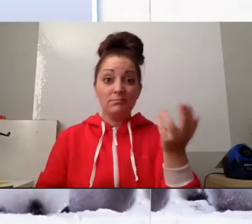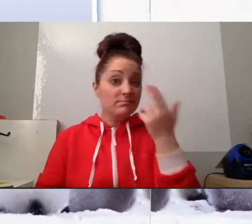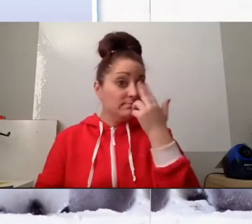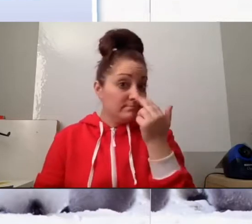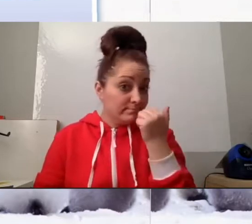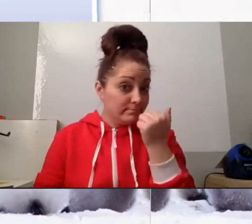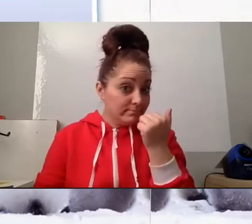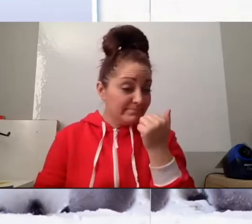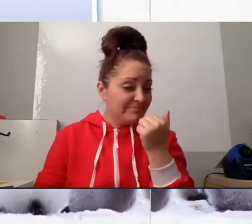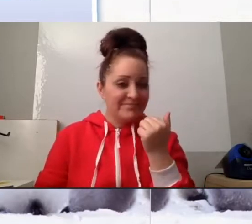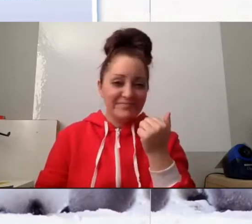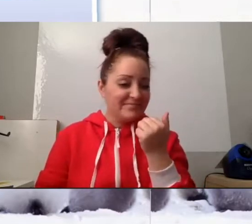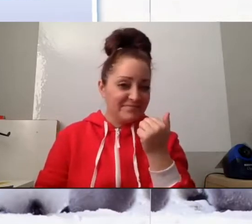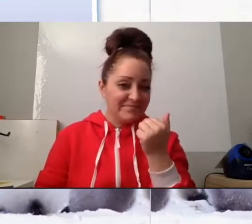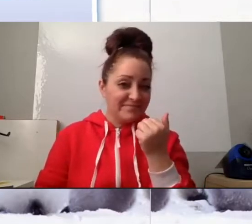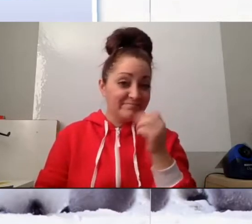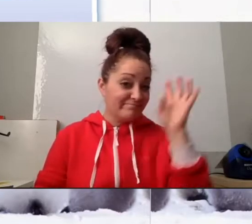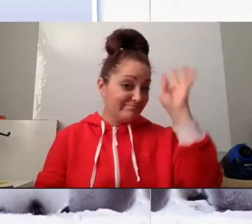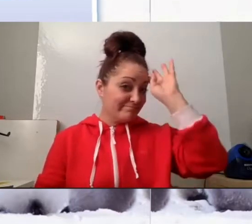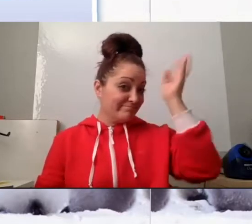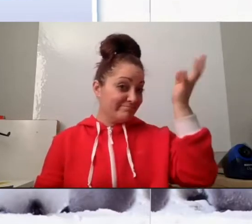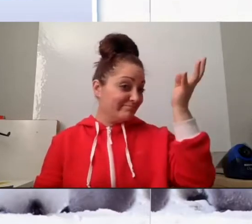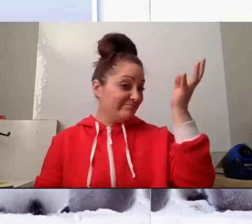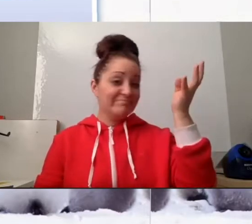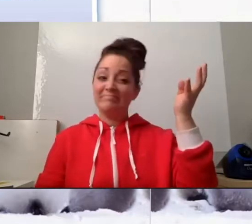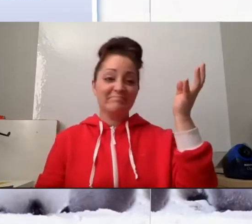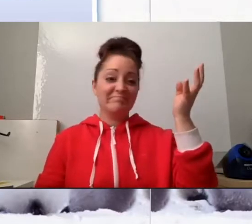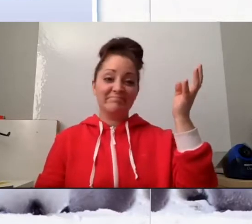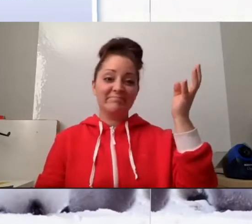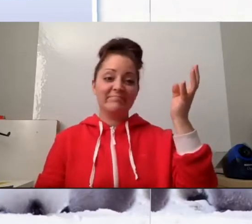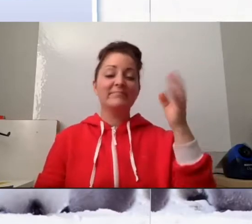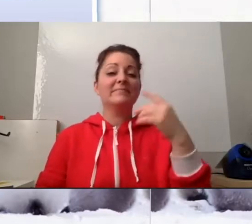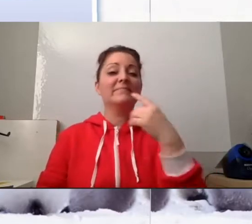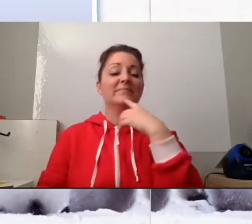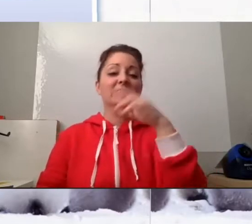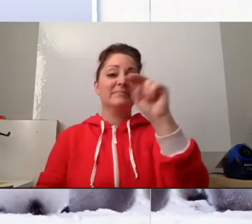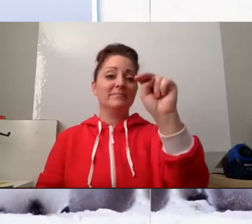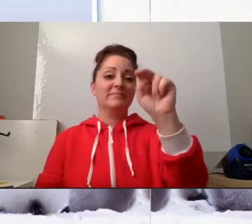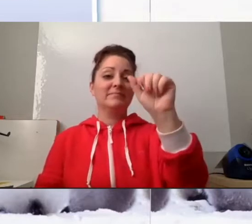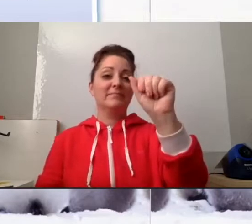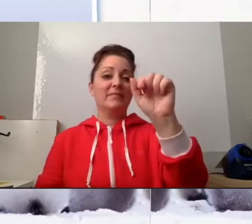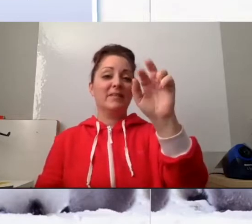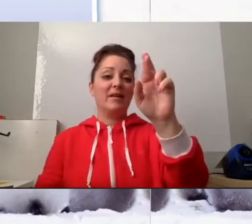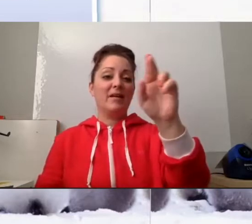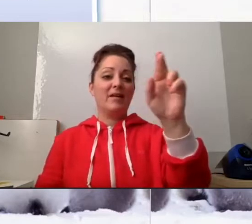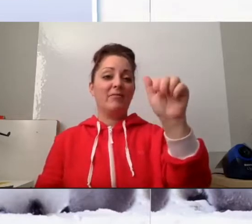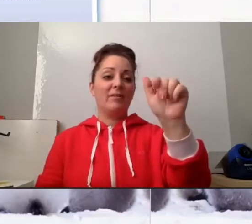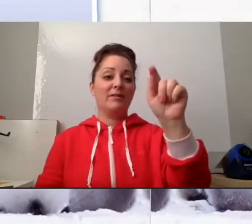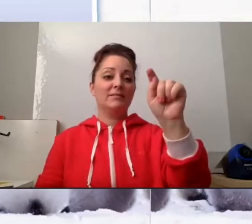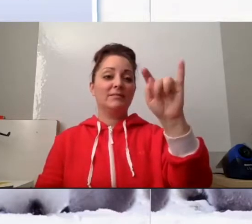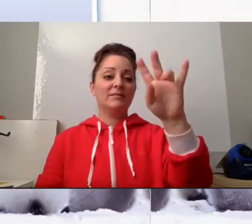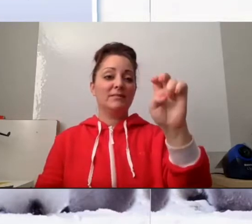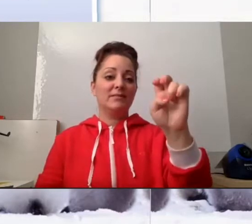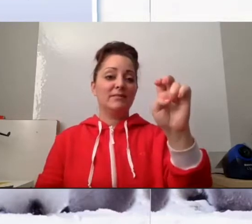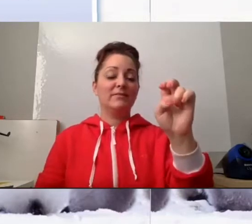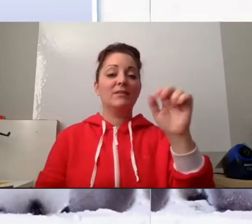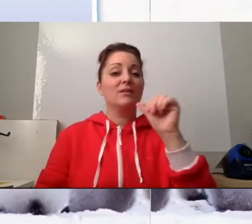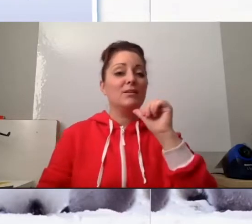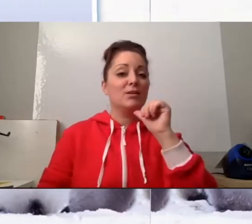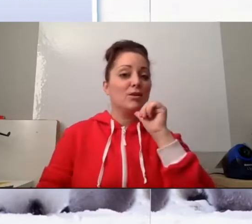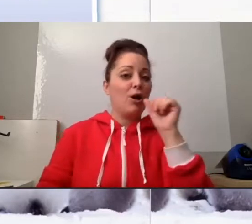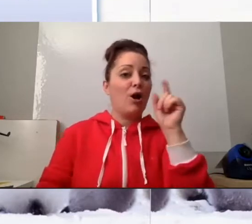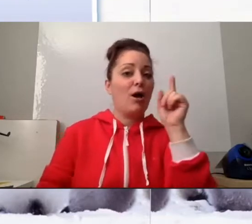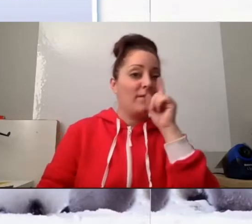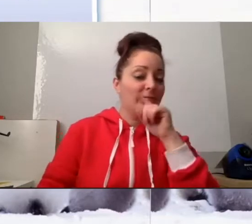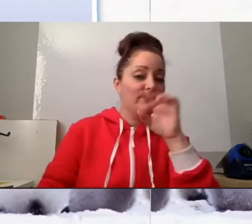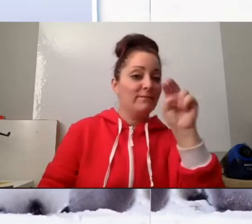the genre? Humor? No. Fantasy? No, this is